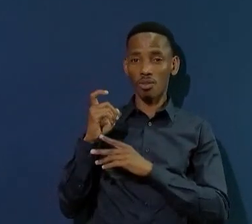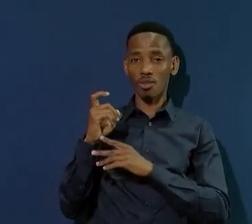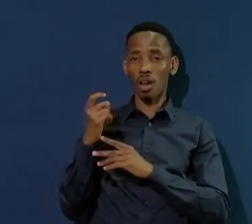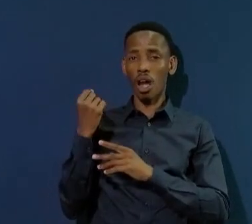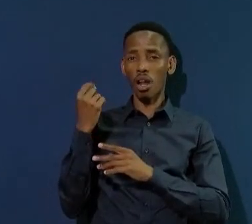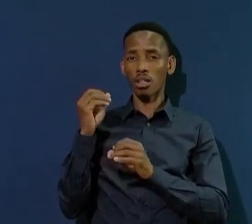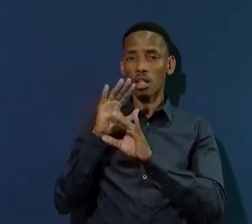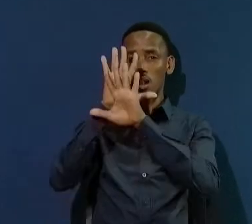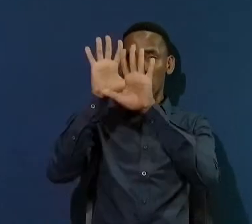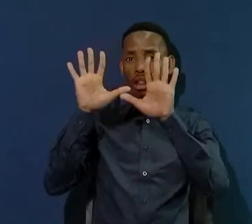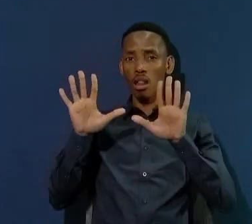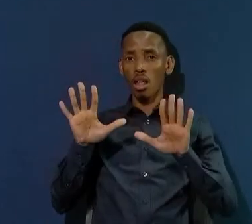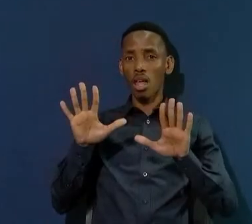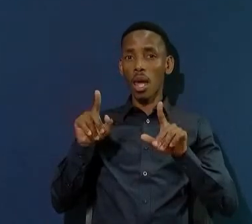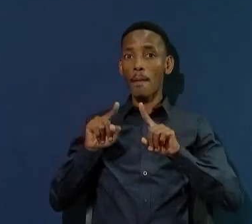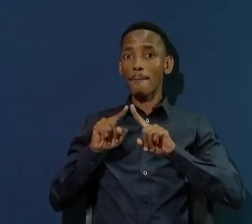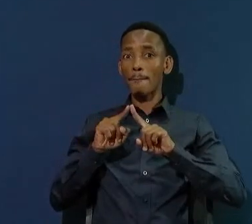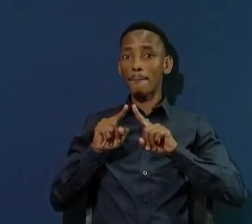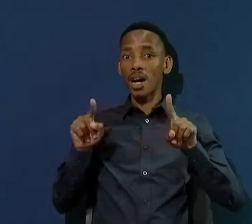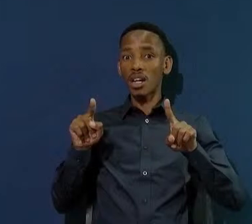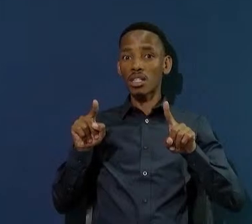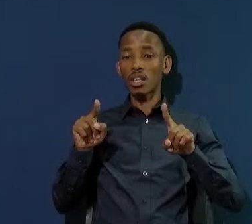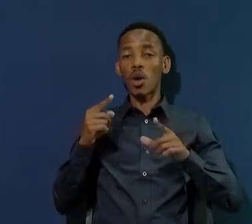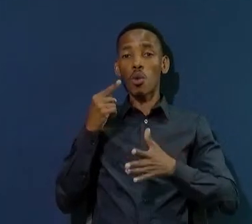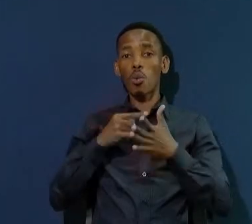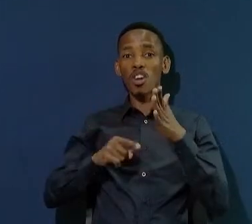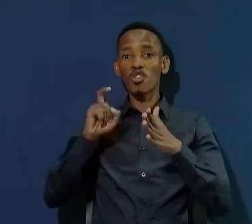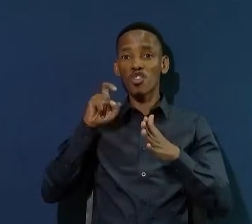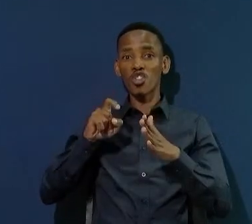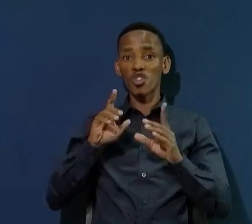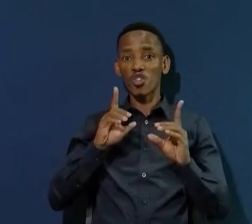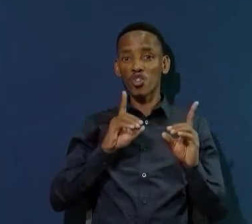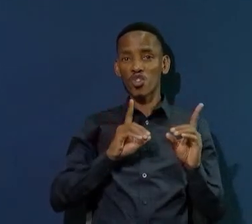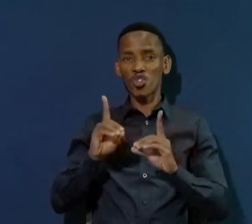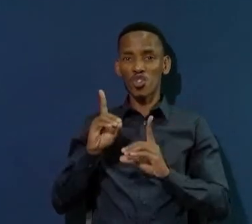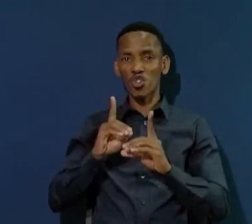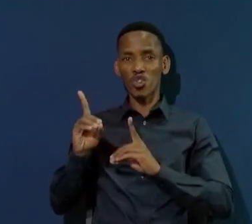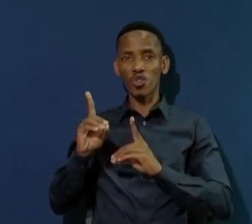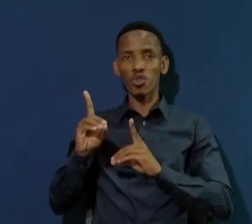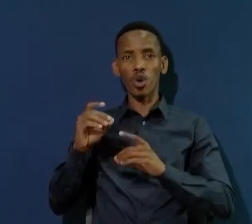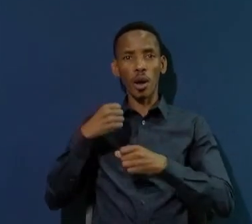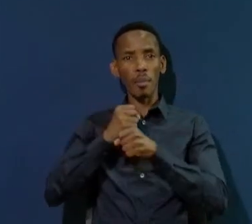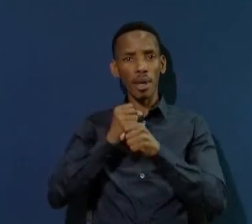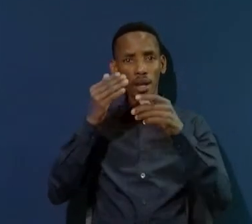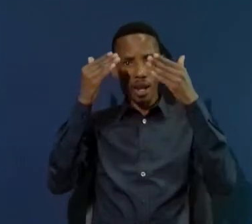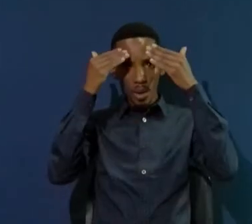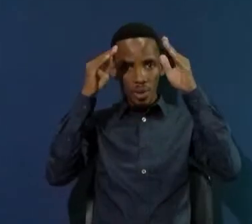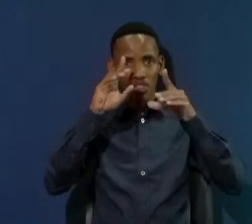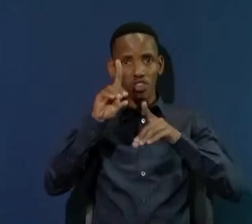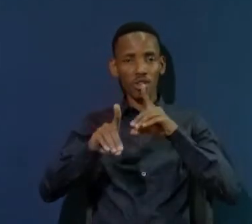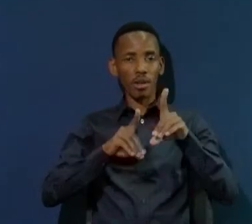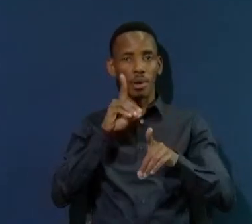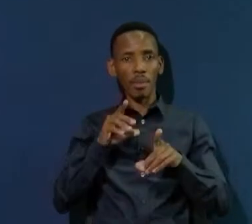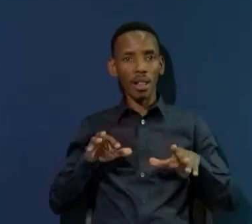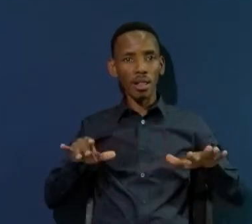I think the space is we're trying to convey that message. Because how are you in an attempt to educate Botswana? You're preaching to the